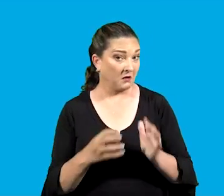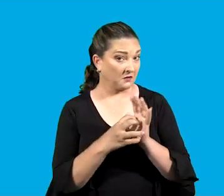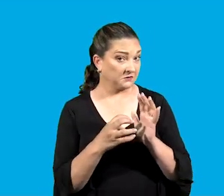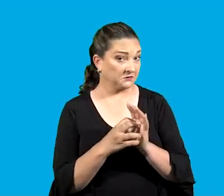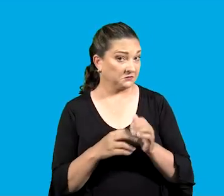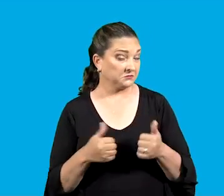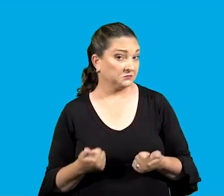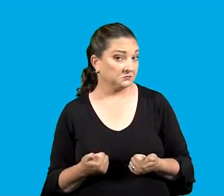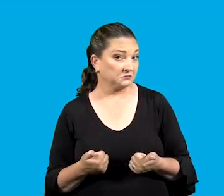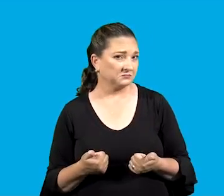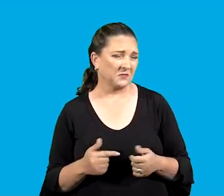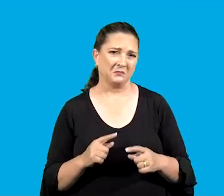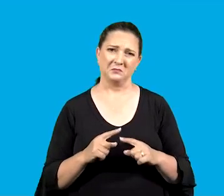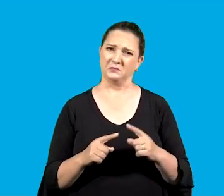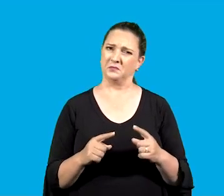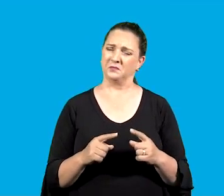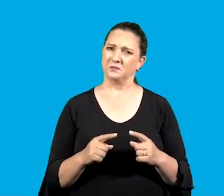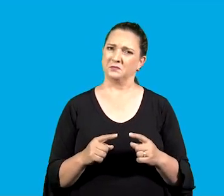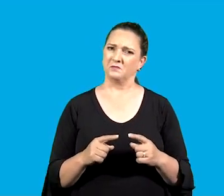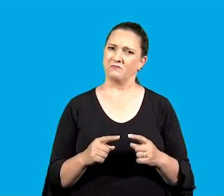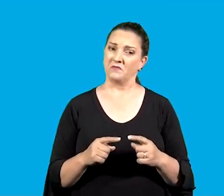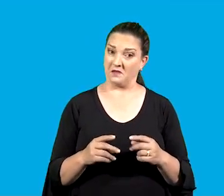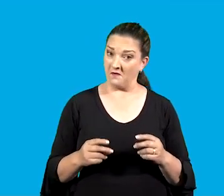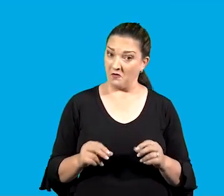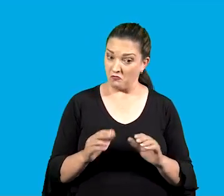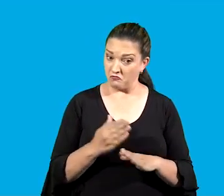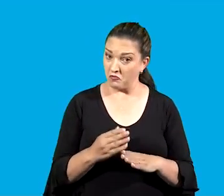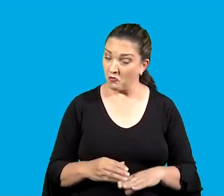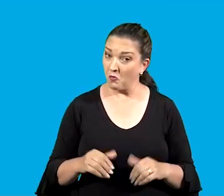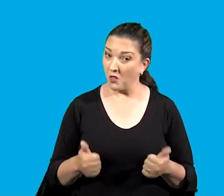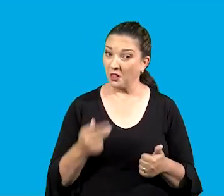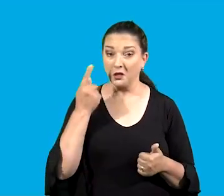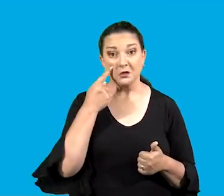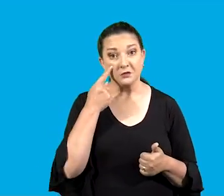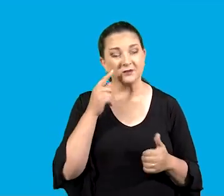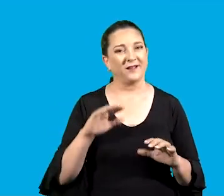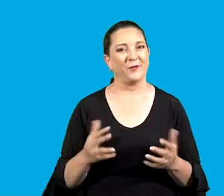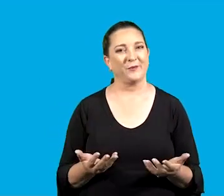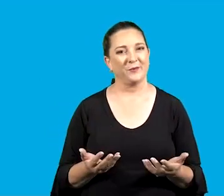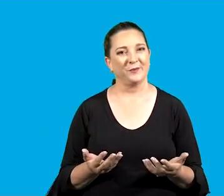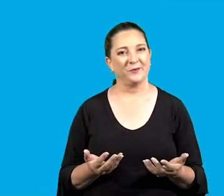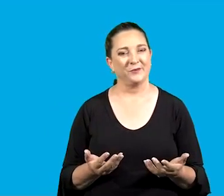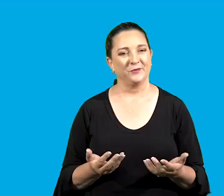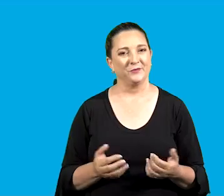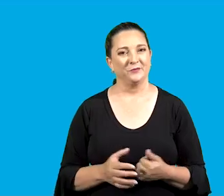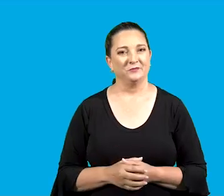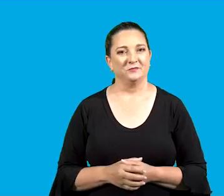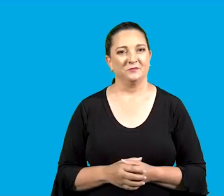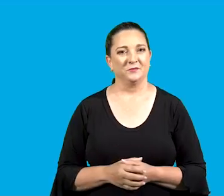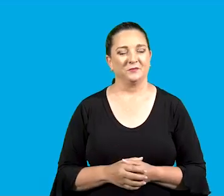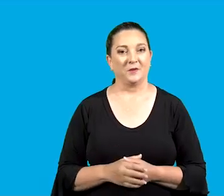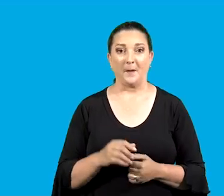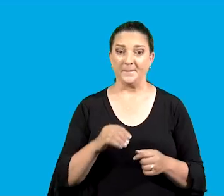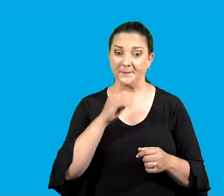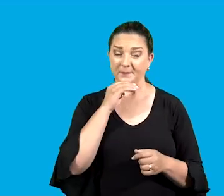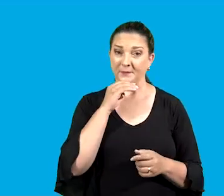of advertising. You can only see if advertising is effective if it